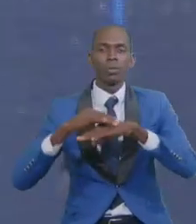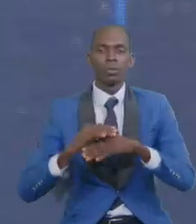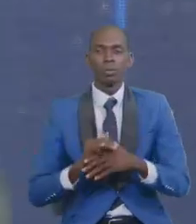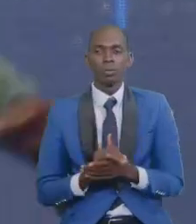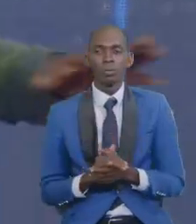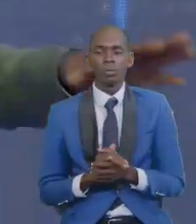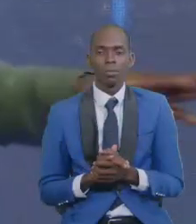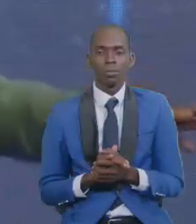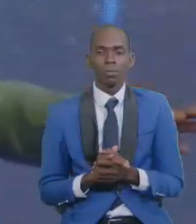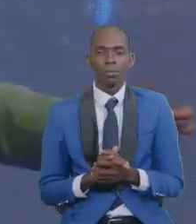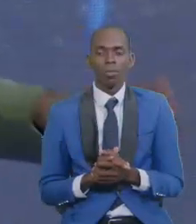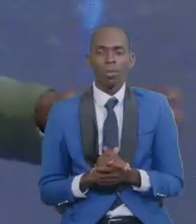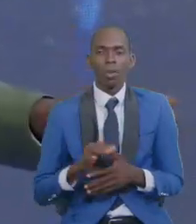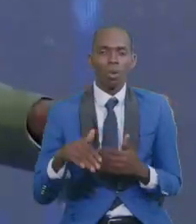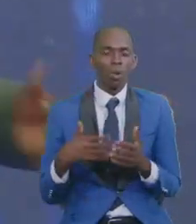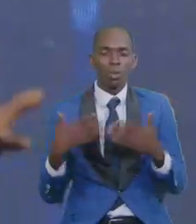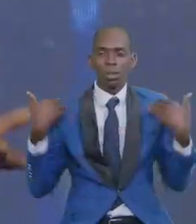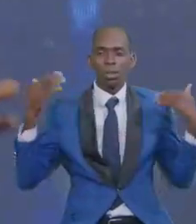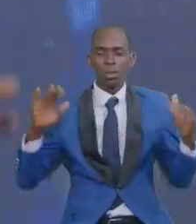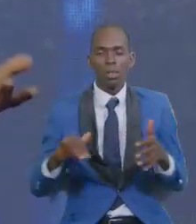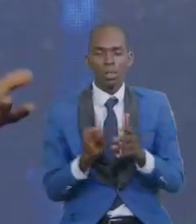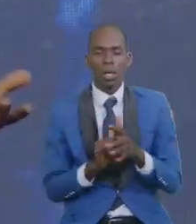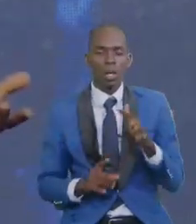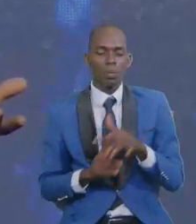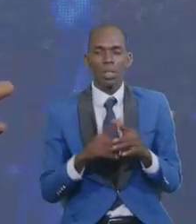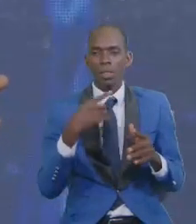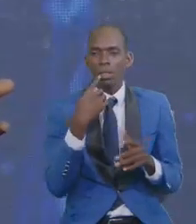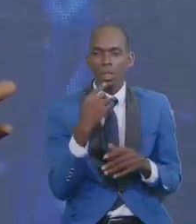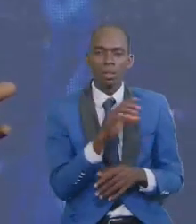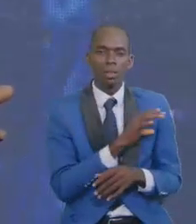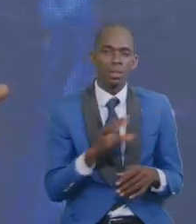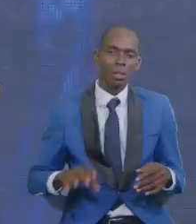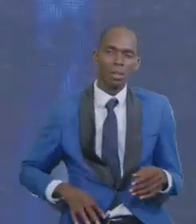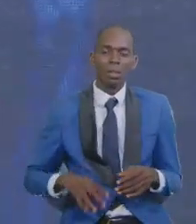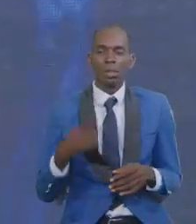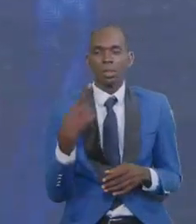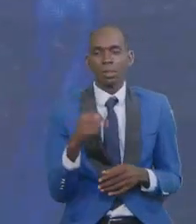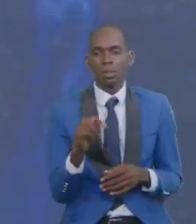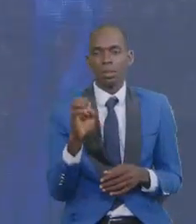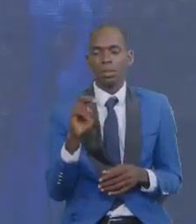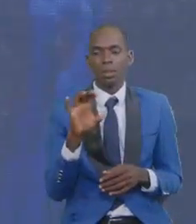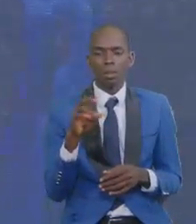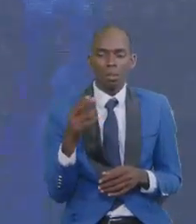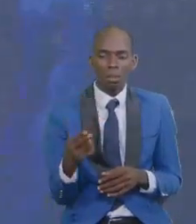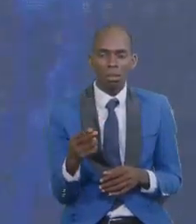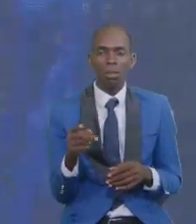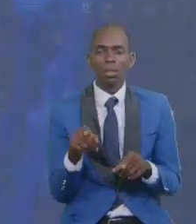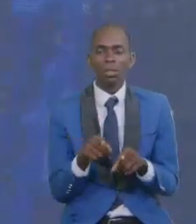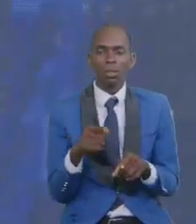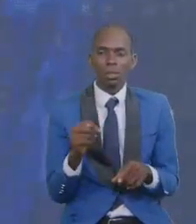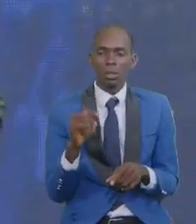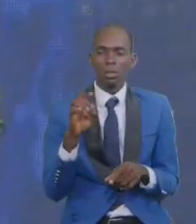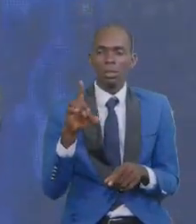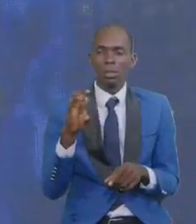Those angels that appeared to them said, Christ, like Enoch, like Elijah, was taken